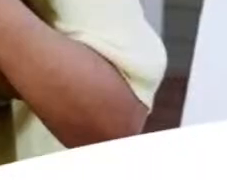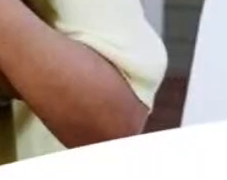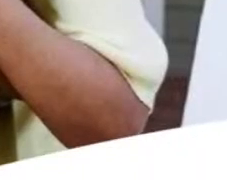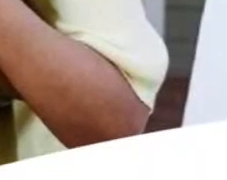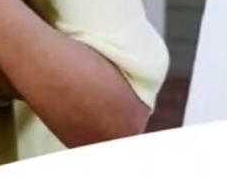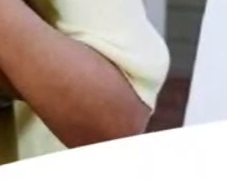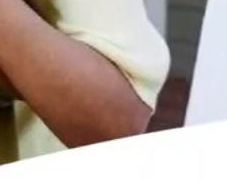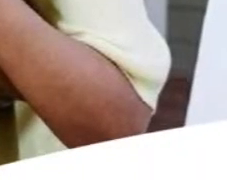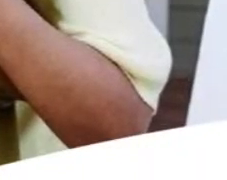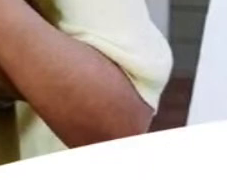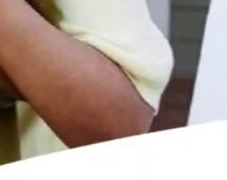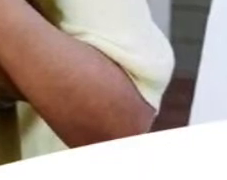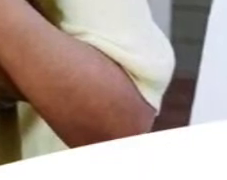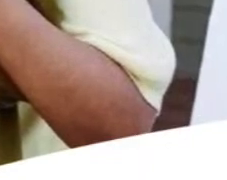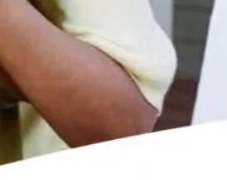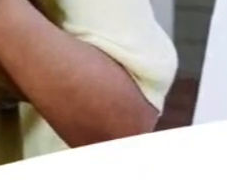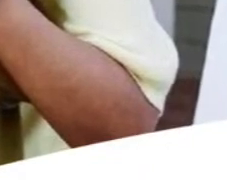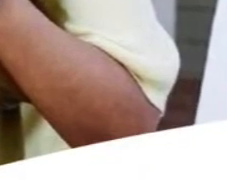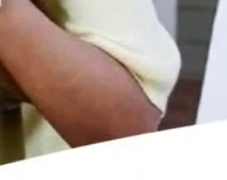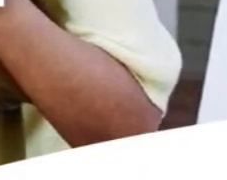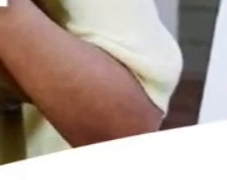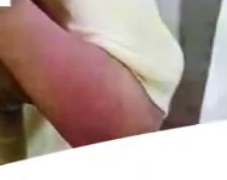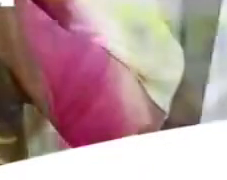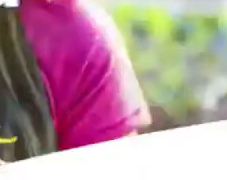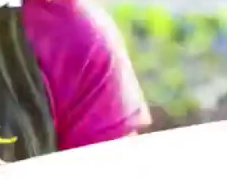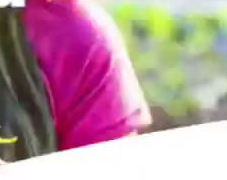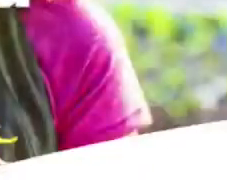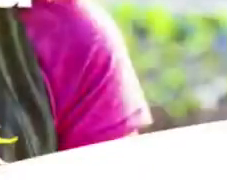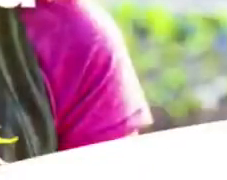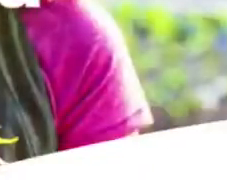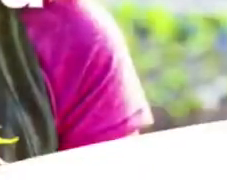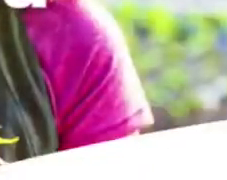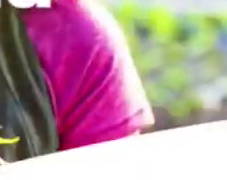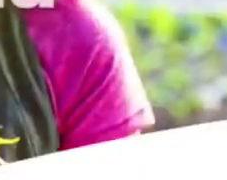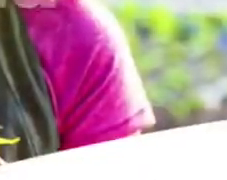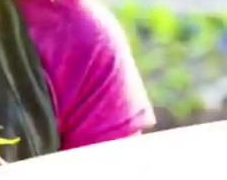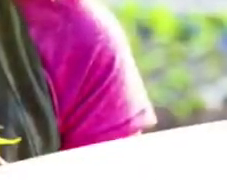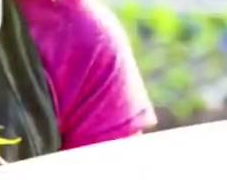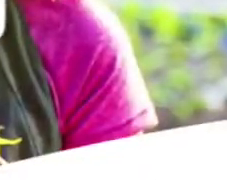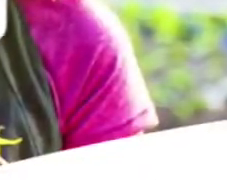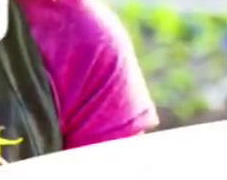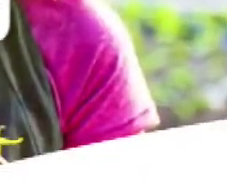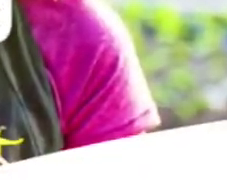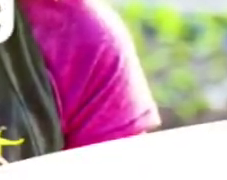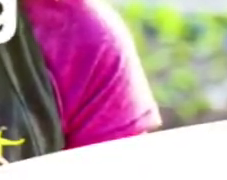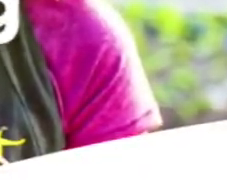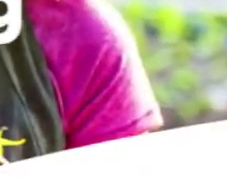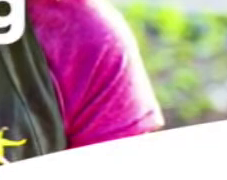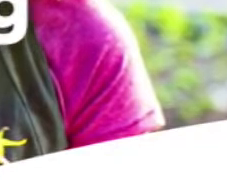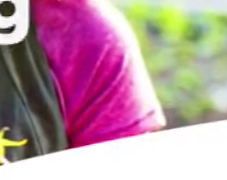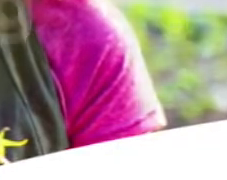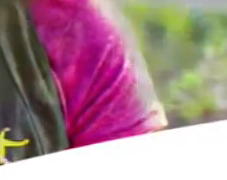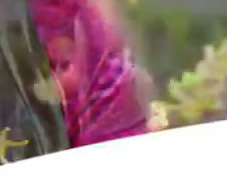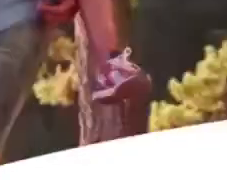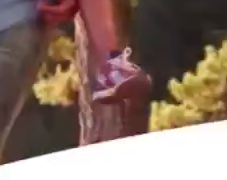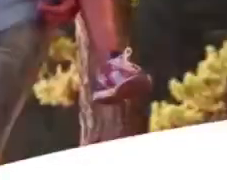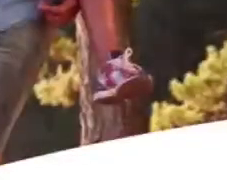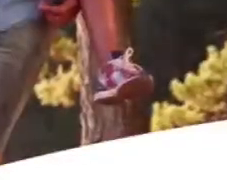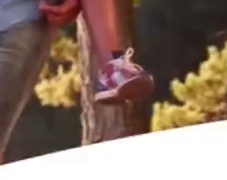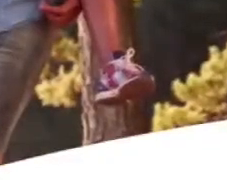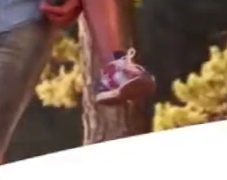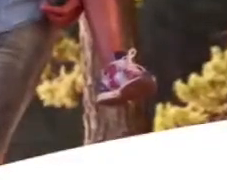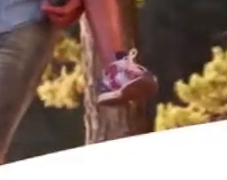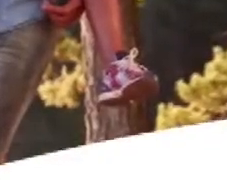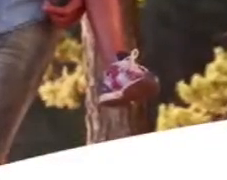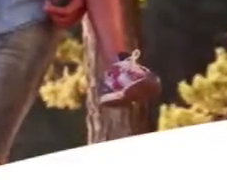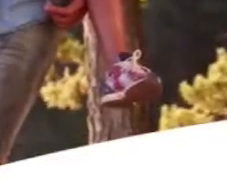Family ni kujengana. It is about traveling through life together, growing and supporting each other,